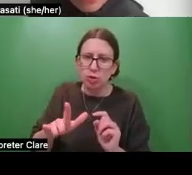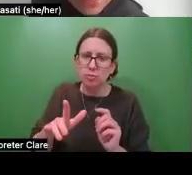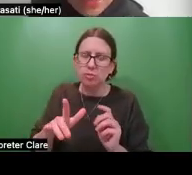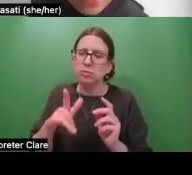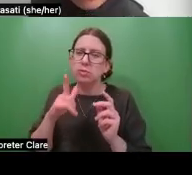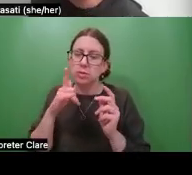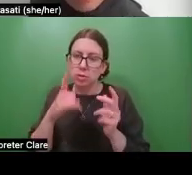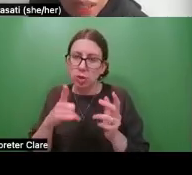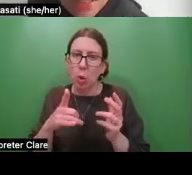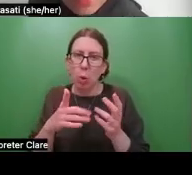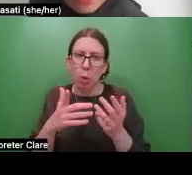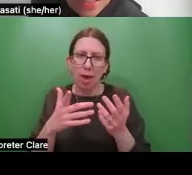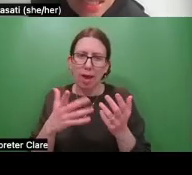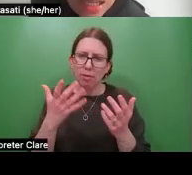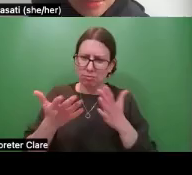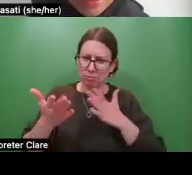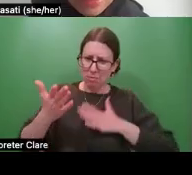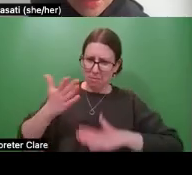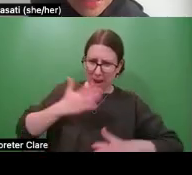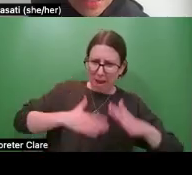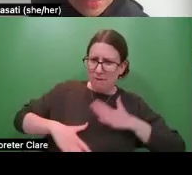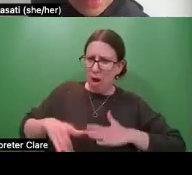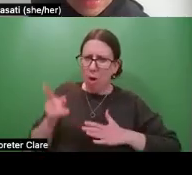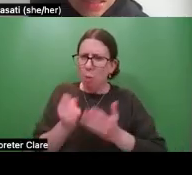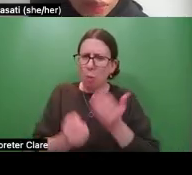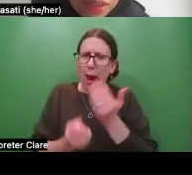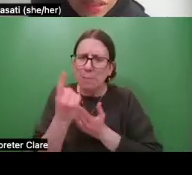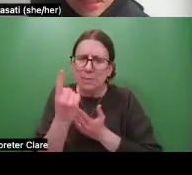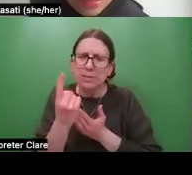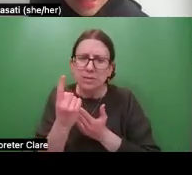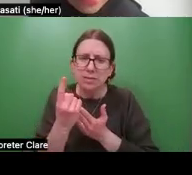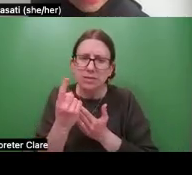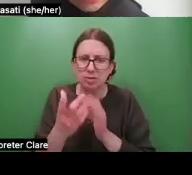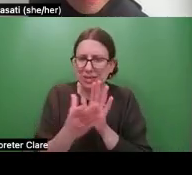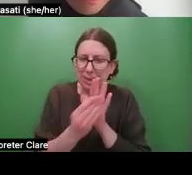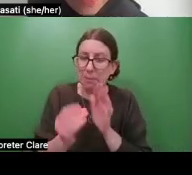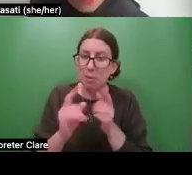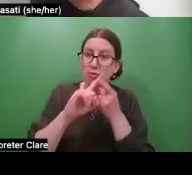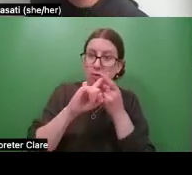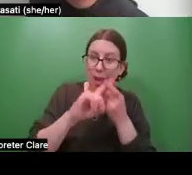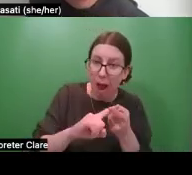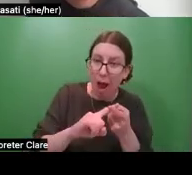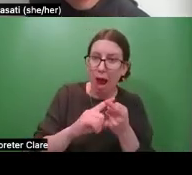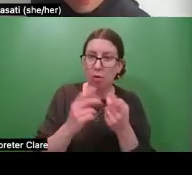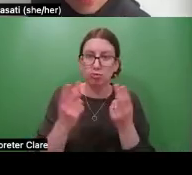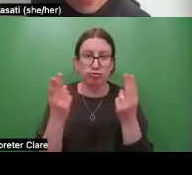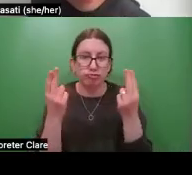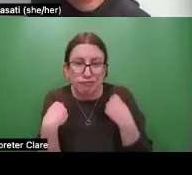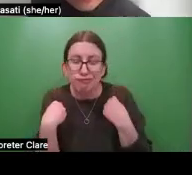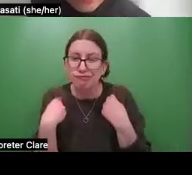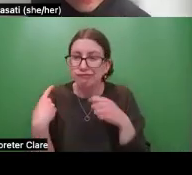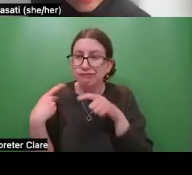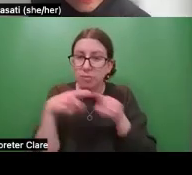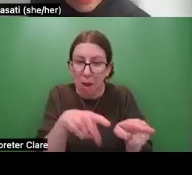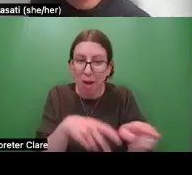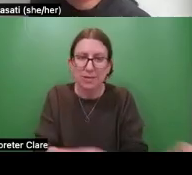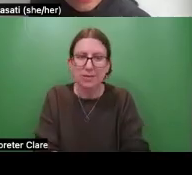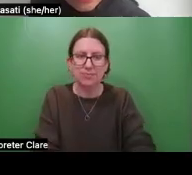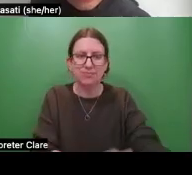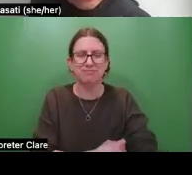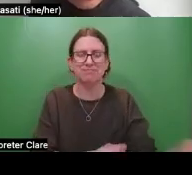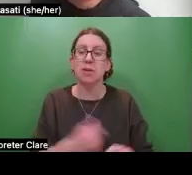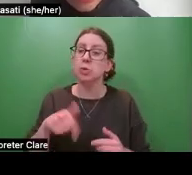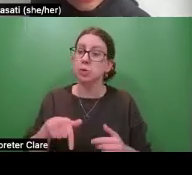again reliance and compliance, I believe these are deeply interconnected. And for the purpose of this presentation, I'll